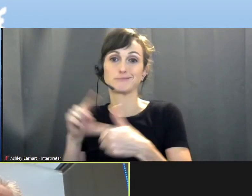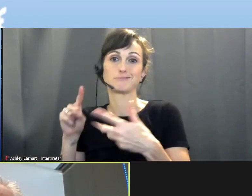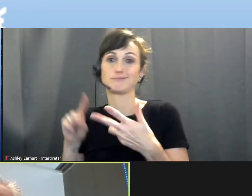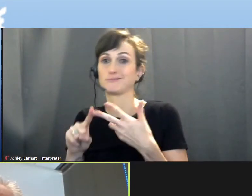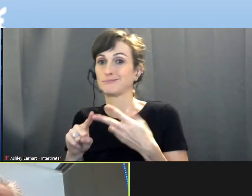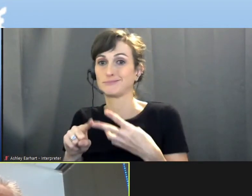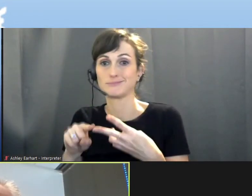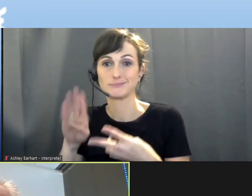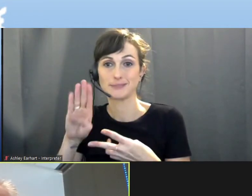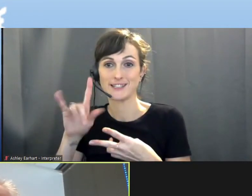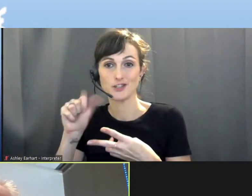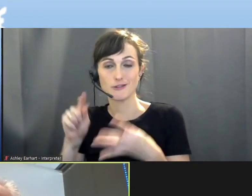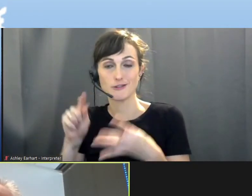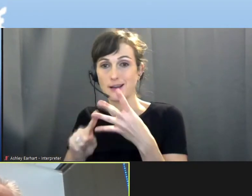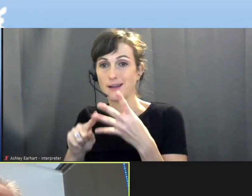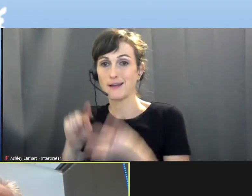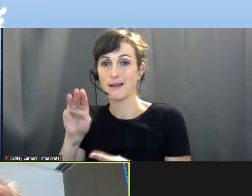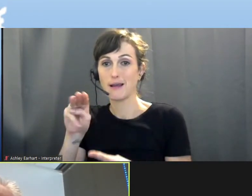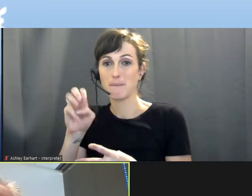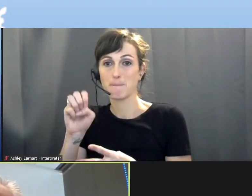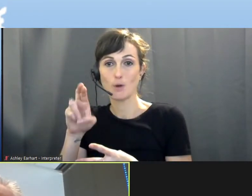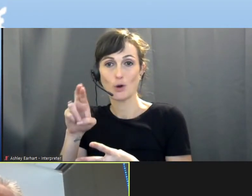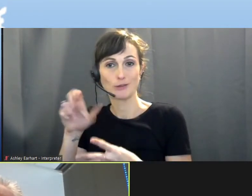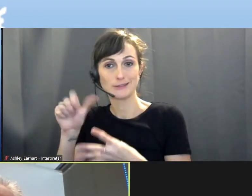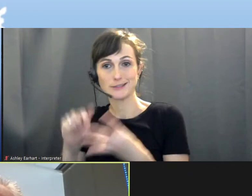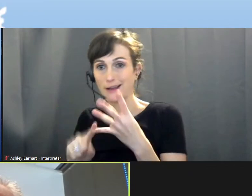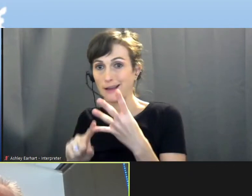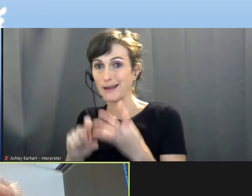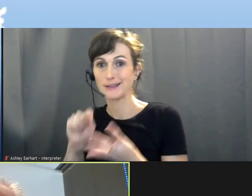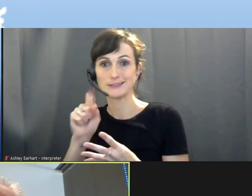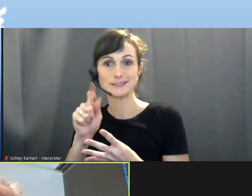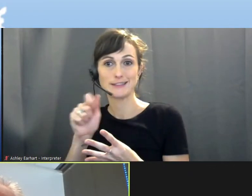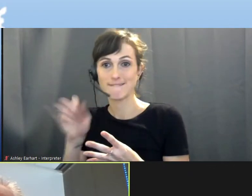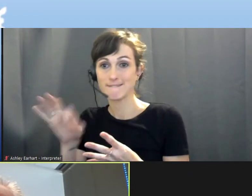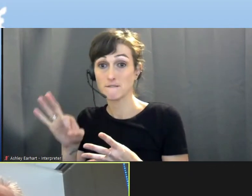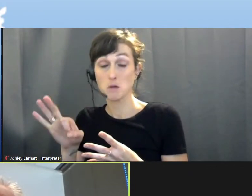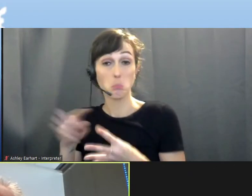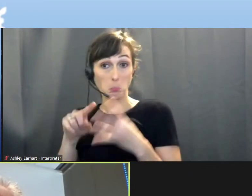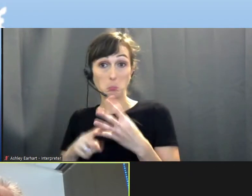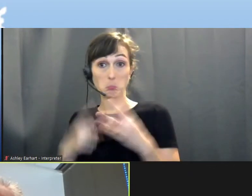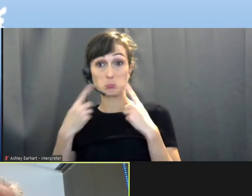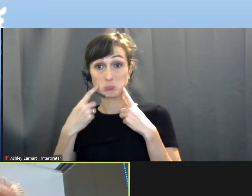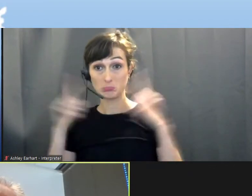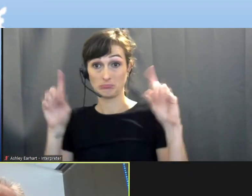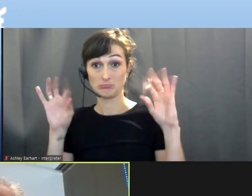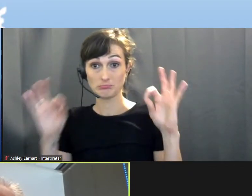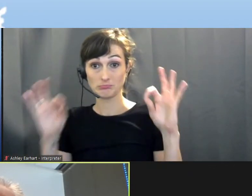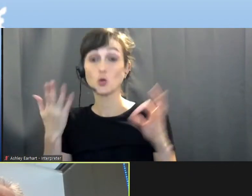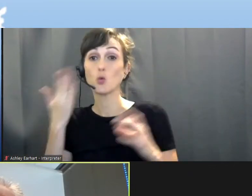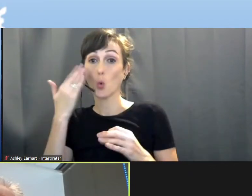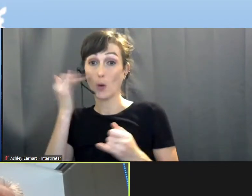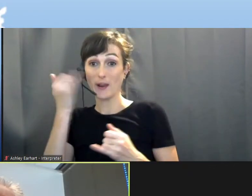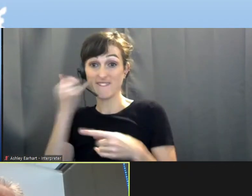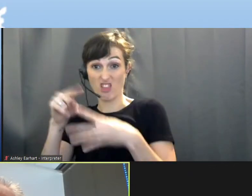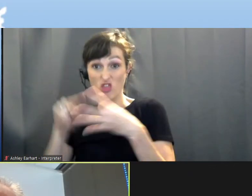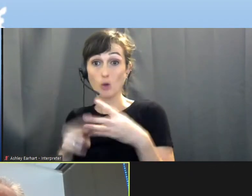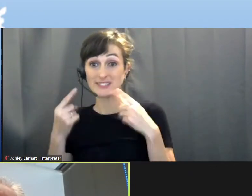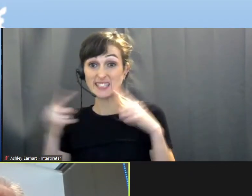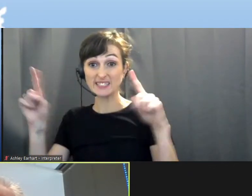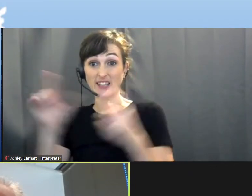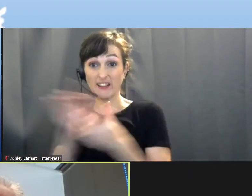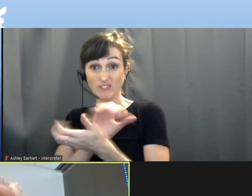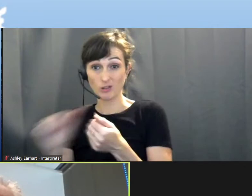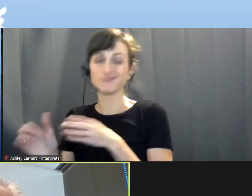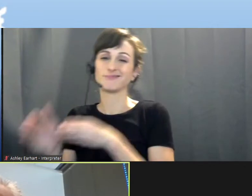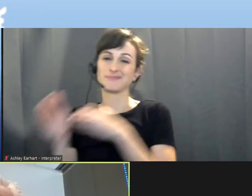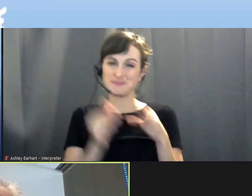that successfully. So we know if we're treating those and we're treating those successfully, the envelope virus itself will be treated